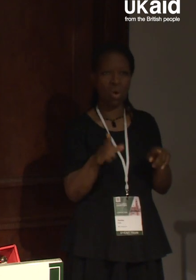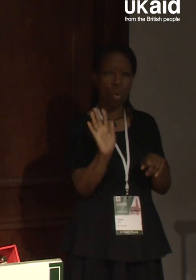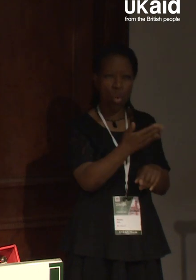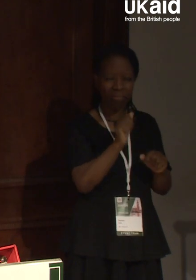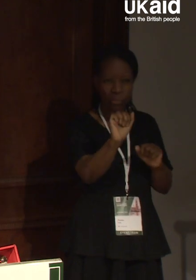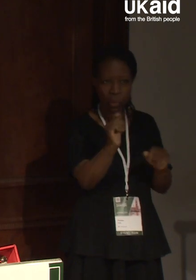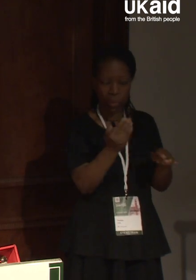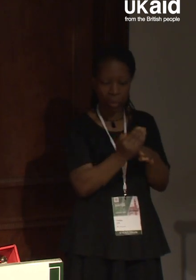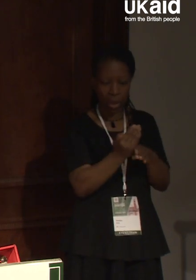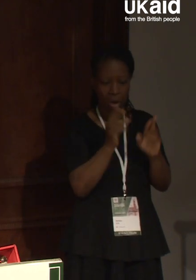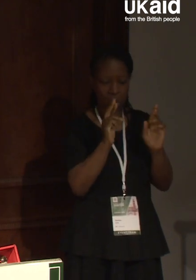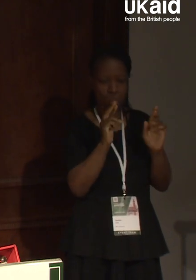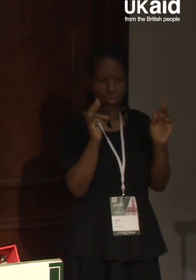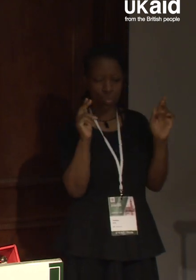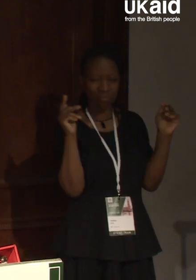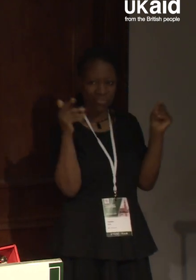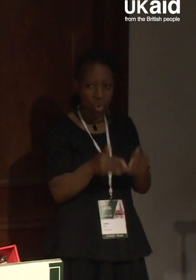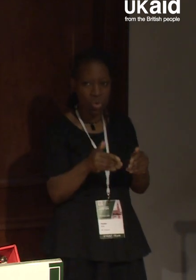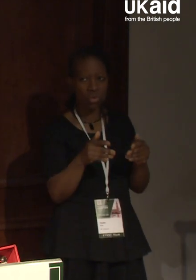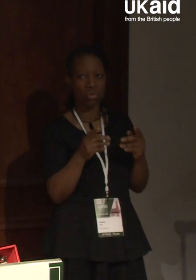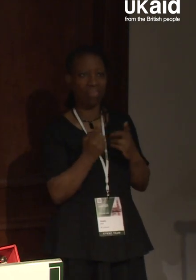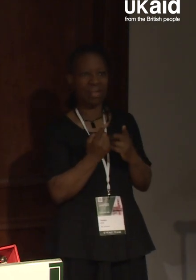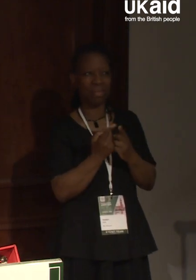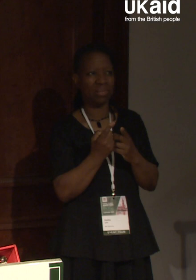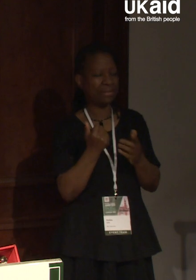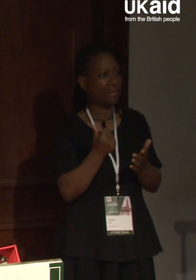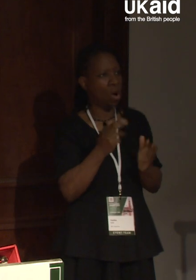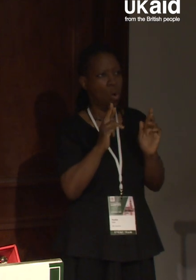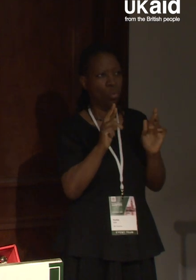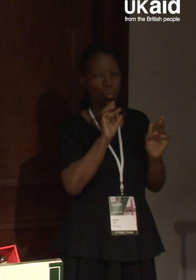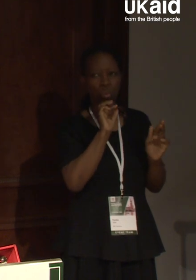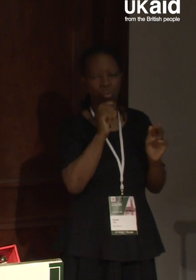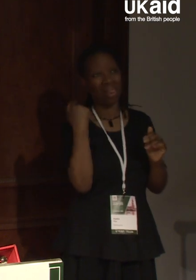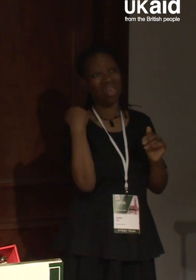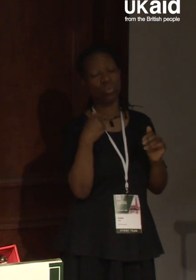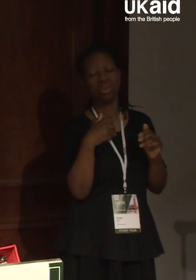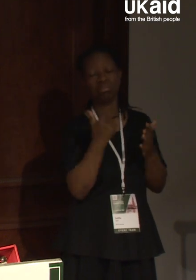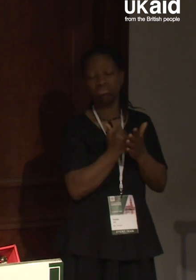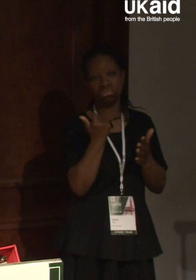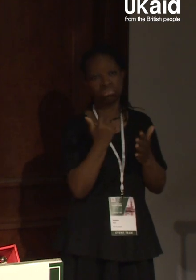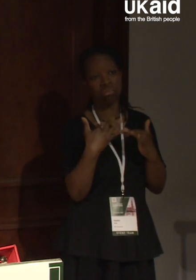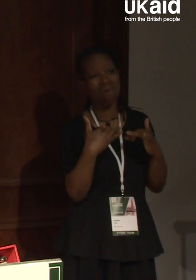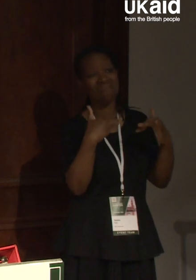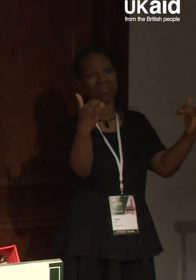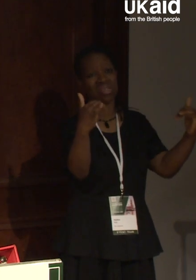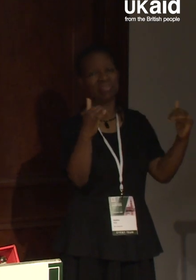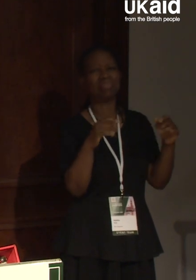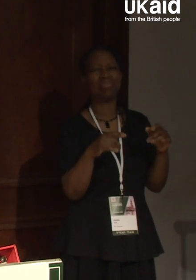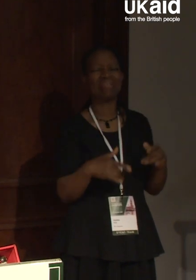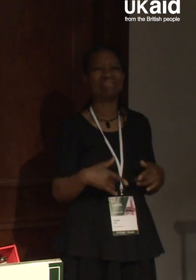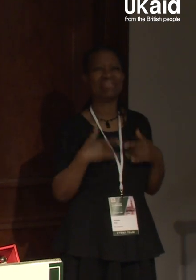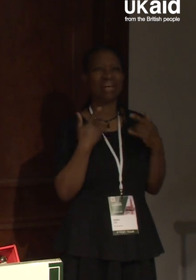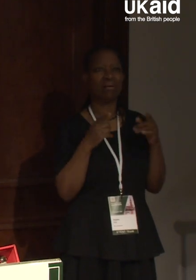us to focus our minds. It was a splendid conference, but in the ways of those things, felt a bit like one of those